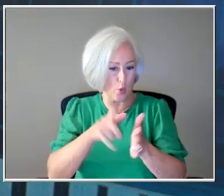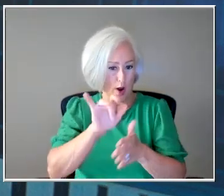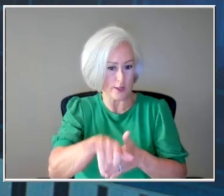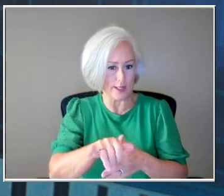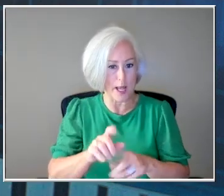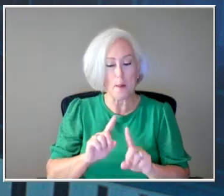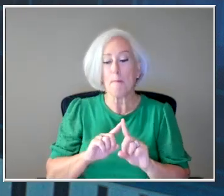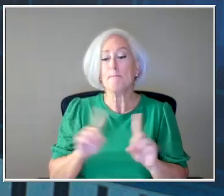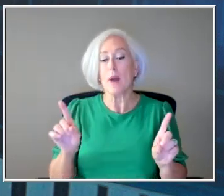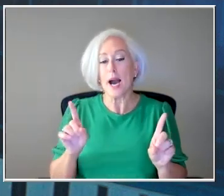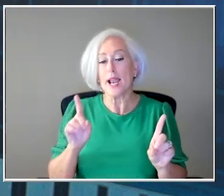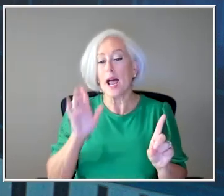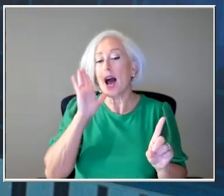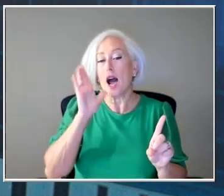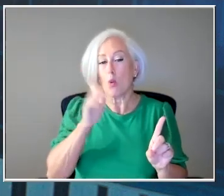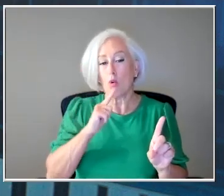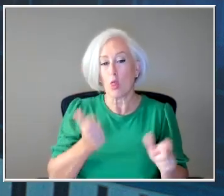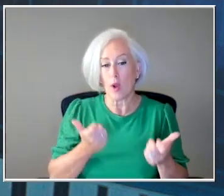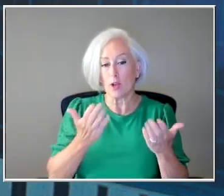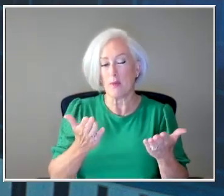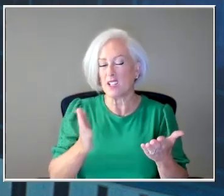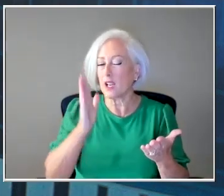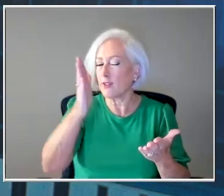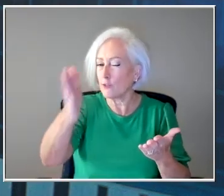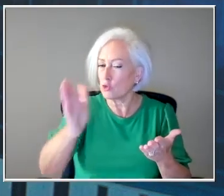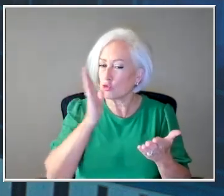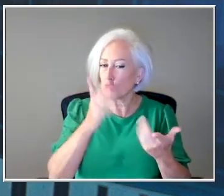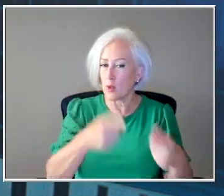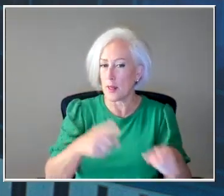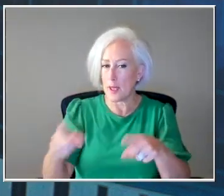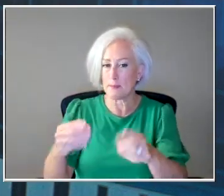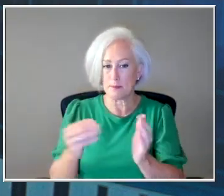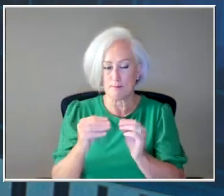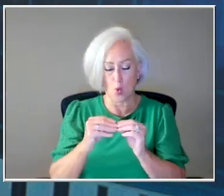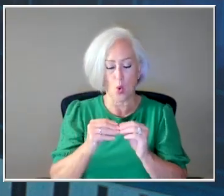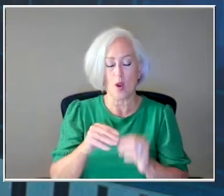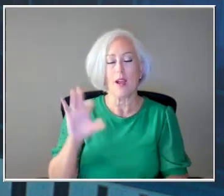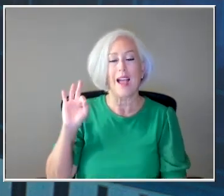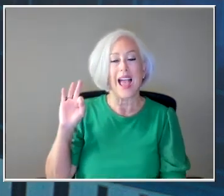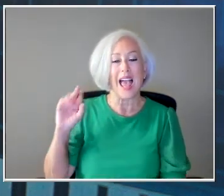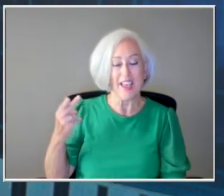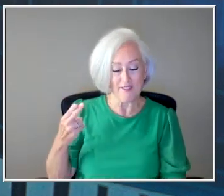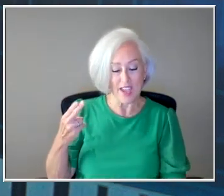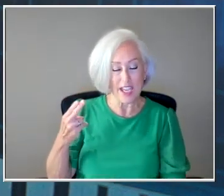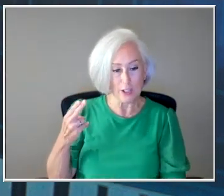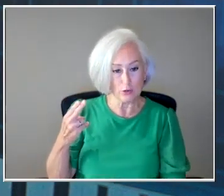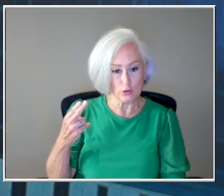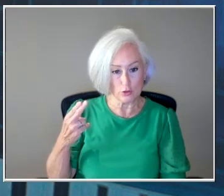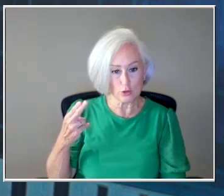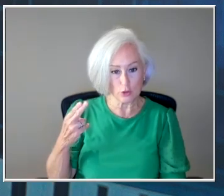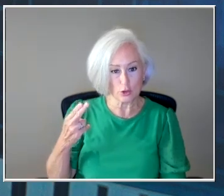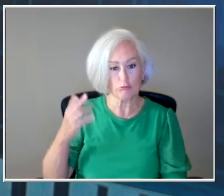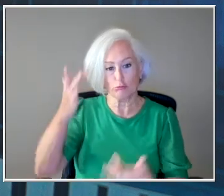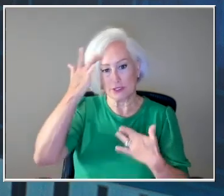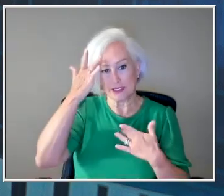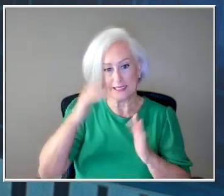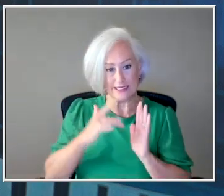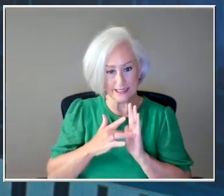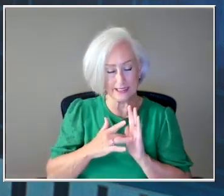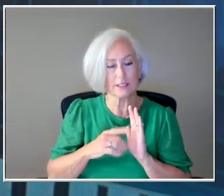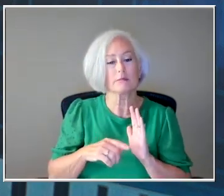happen more common in the future, is FH, as we were talking about. The heterozygote FH is 1